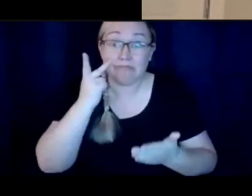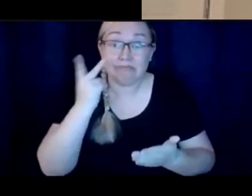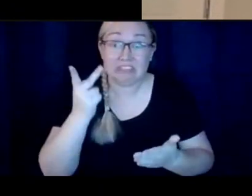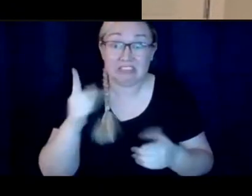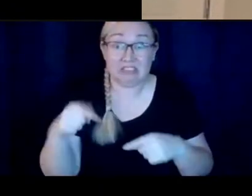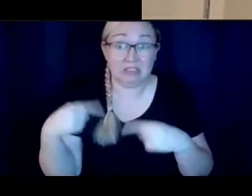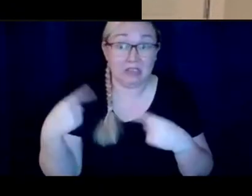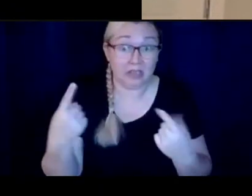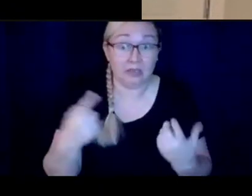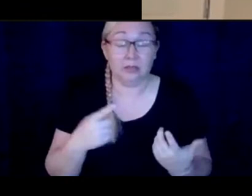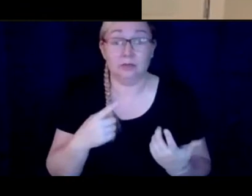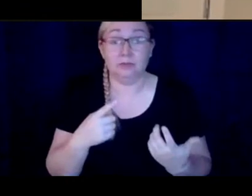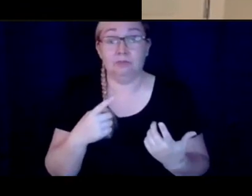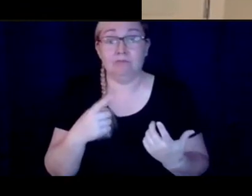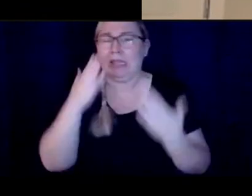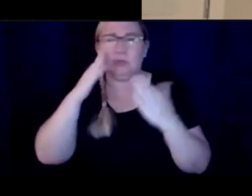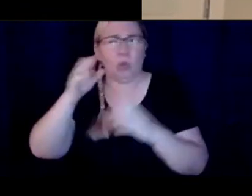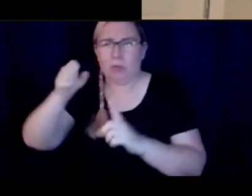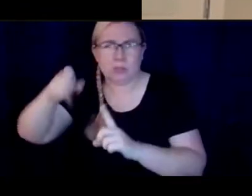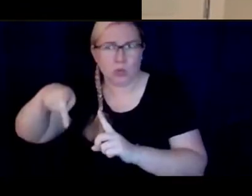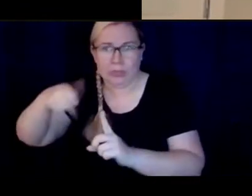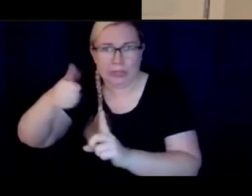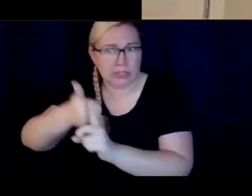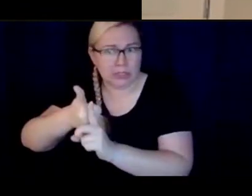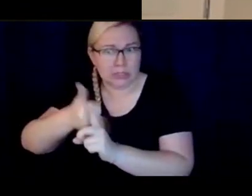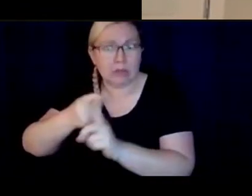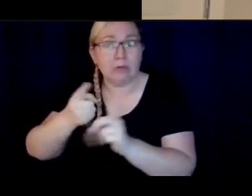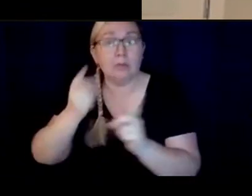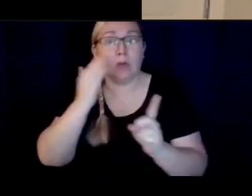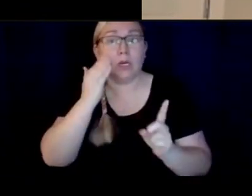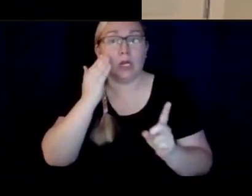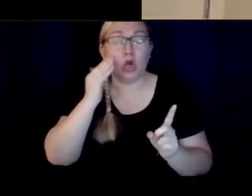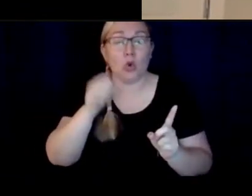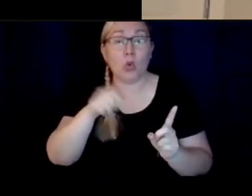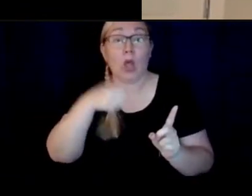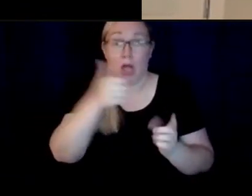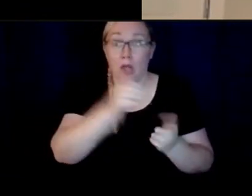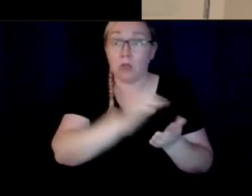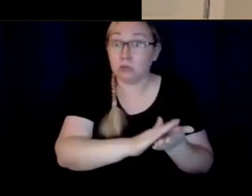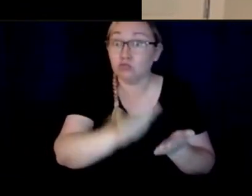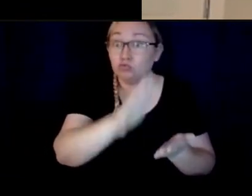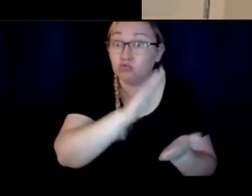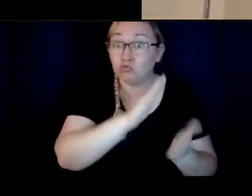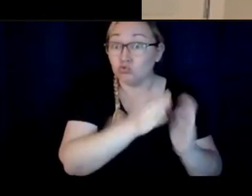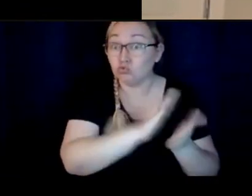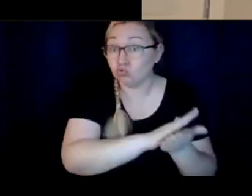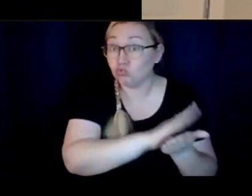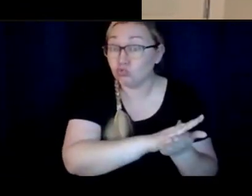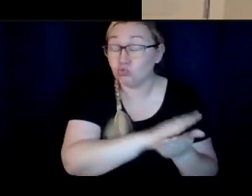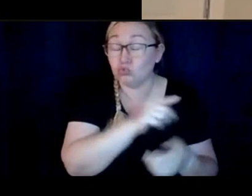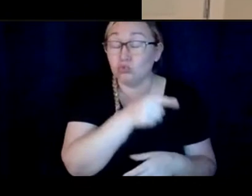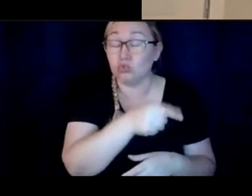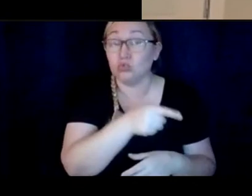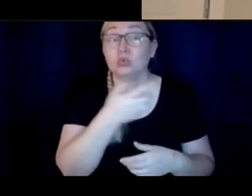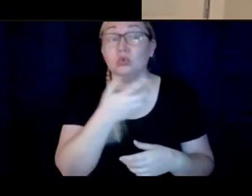also, I don't know about Spokane, but I know a lot of other schools. There's students who